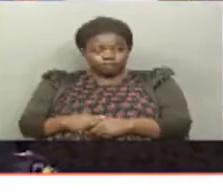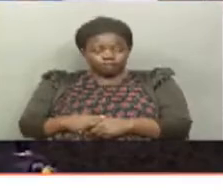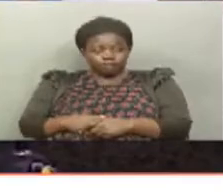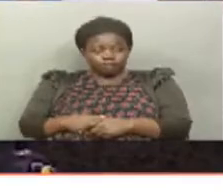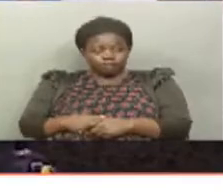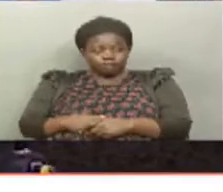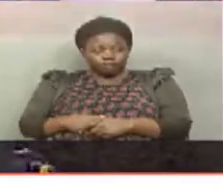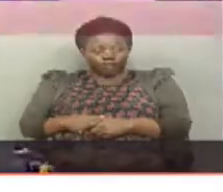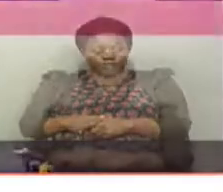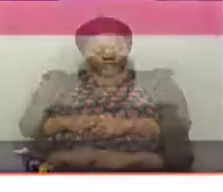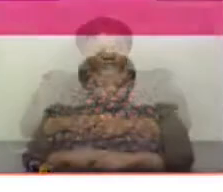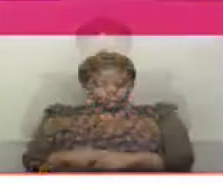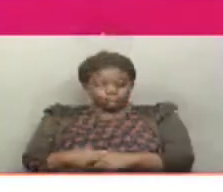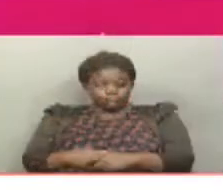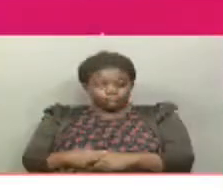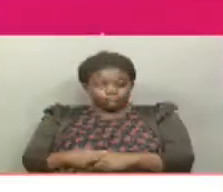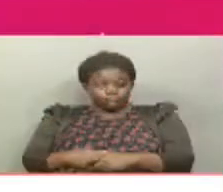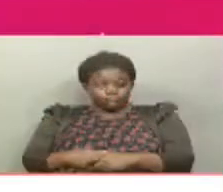Abdallah